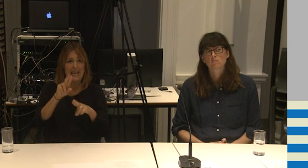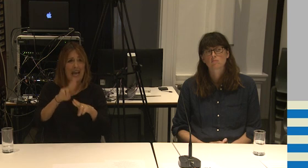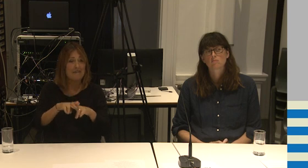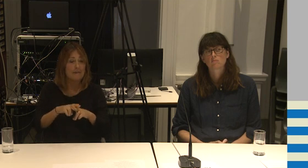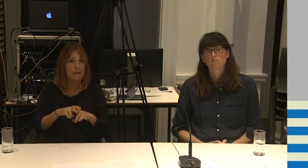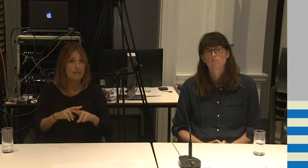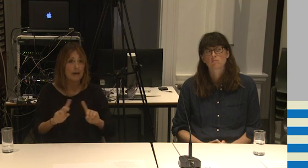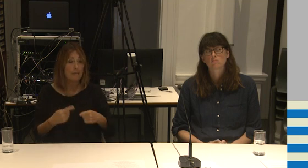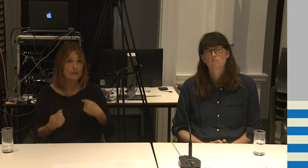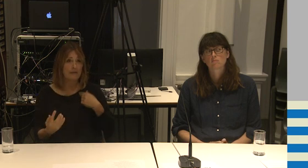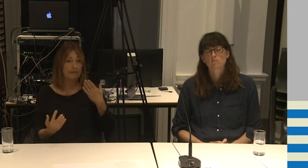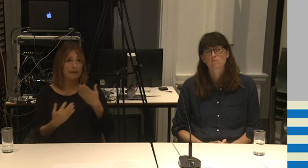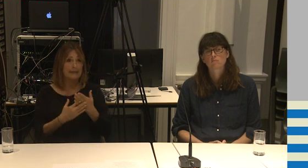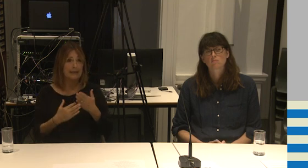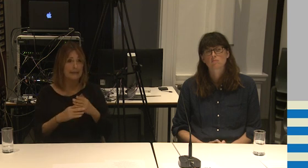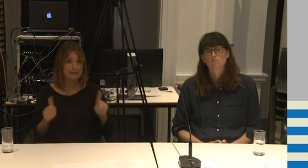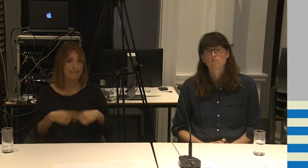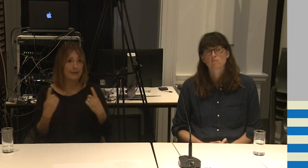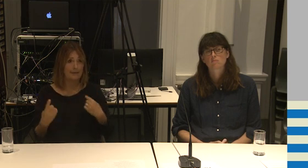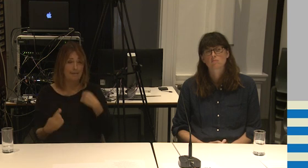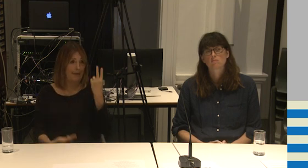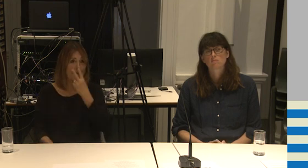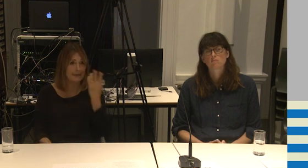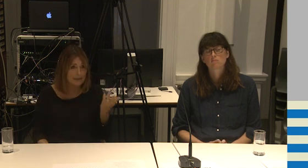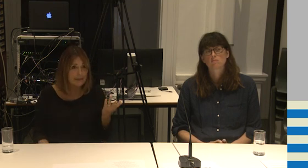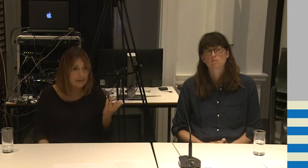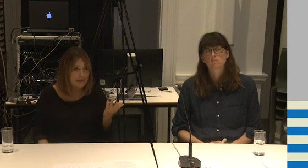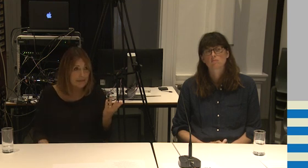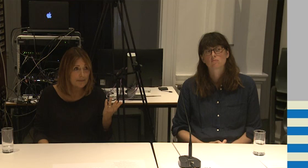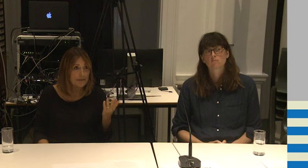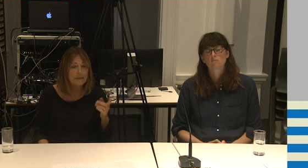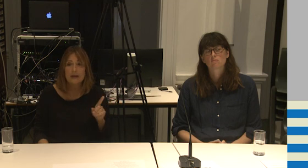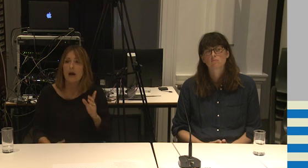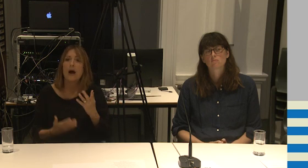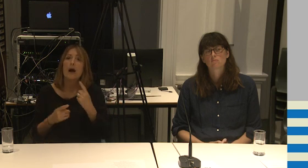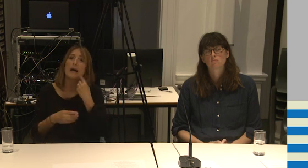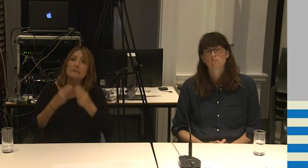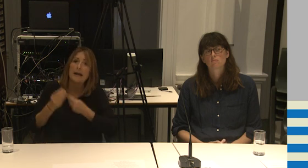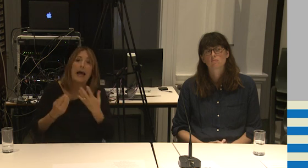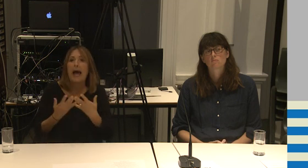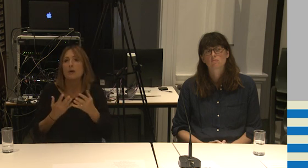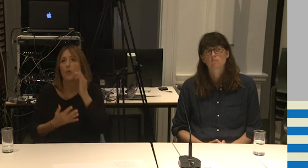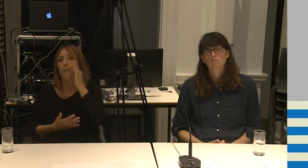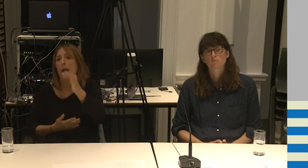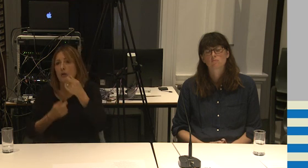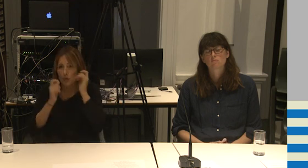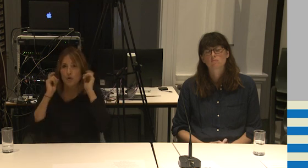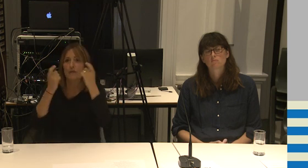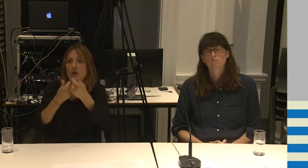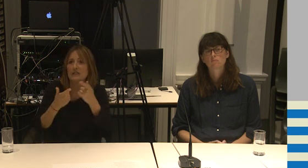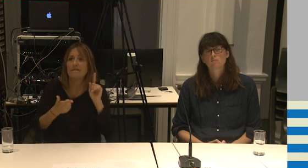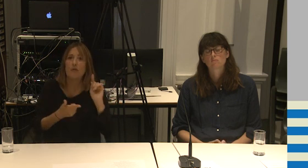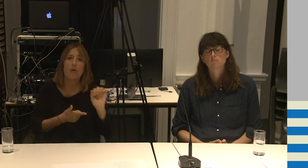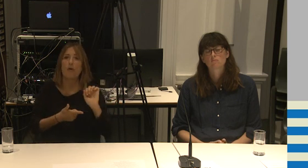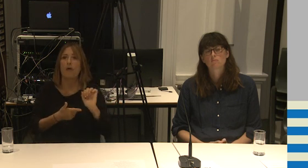person. And they basically tell you how to apply to university as a disabled person. There's nothing specific